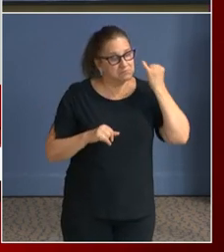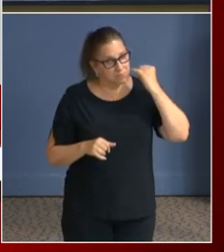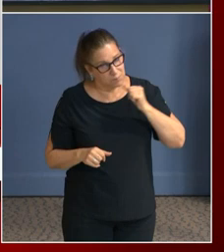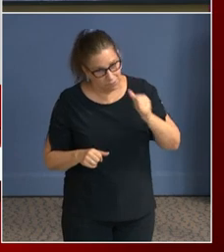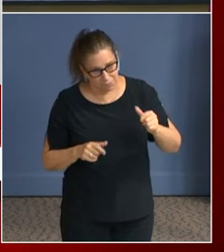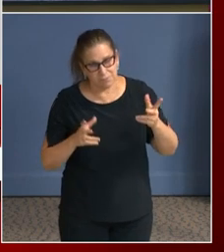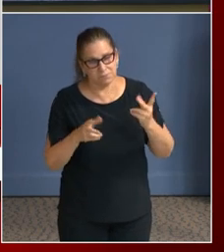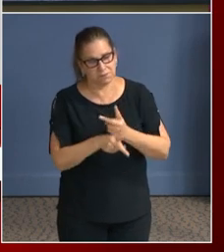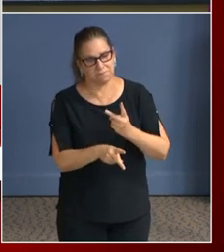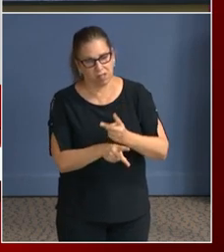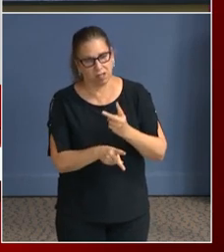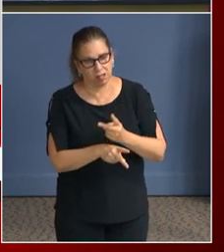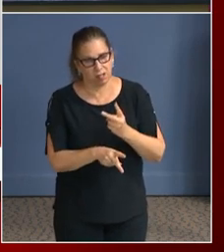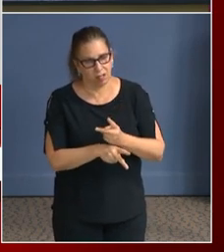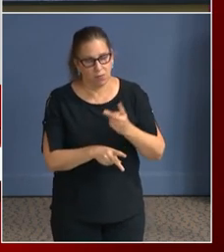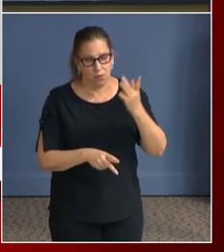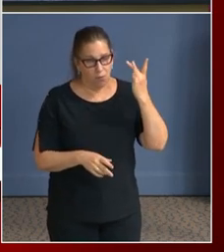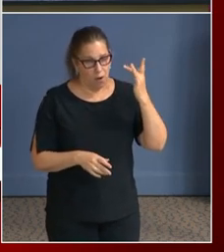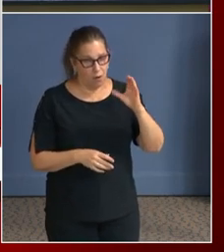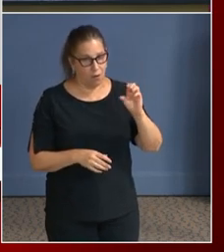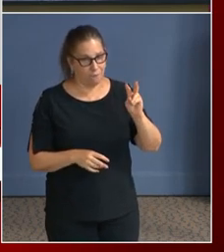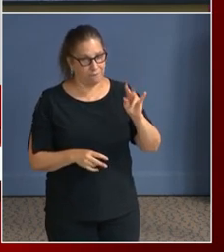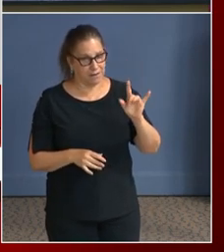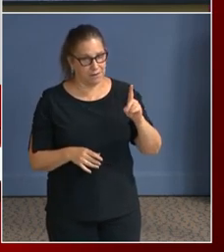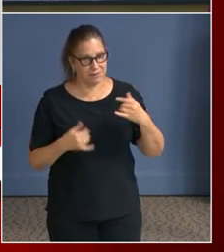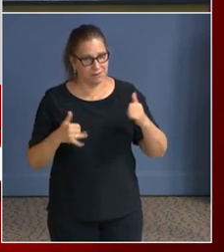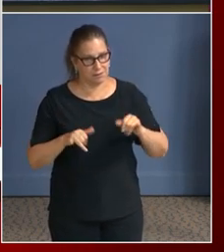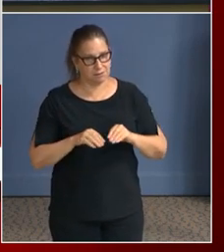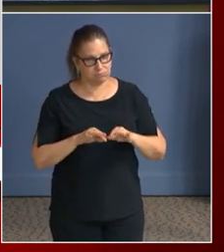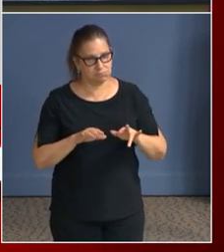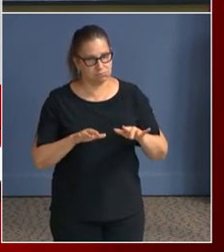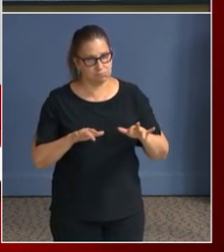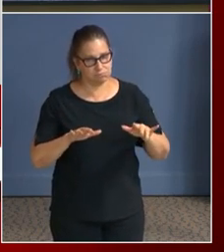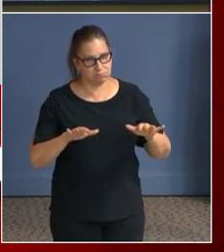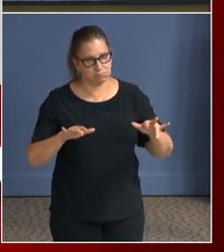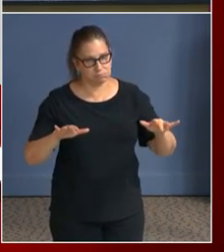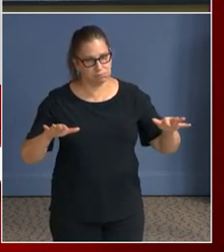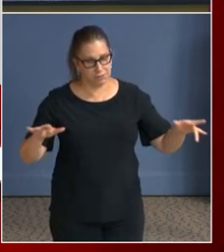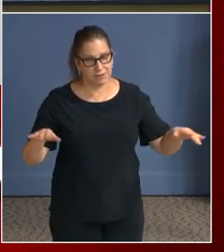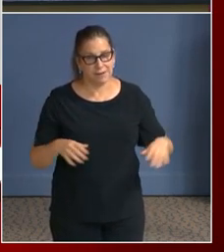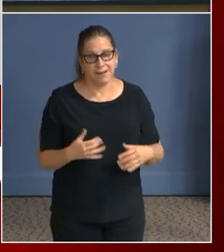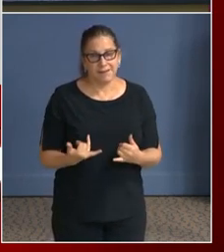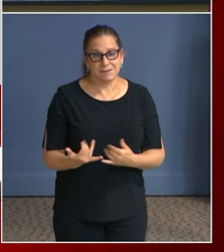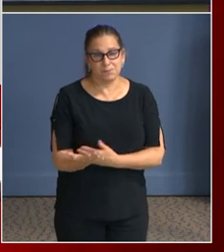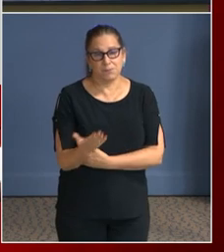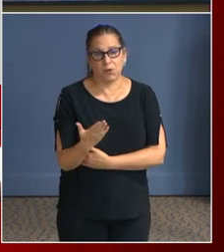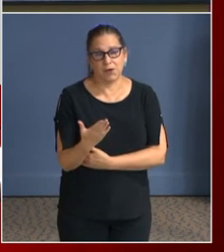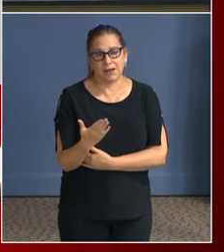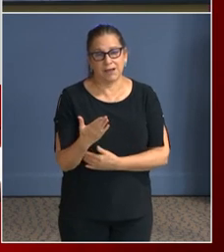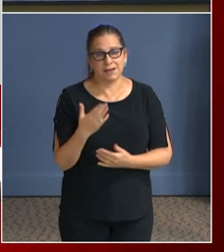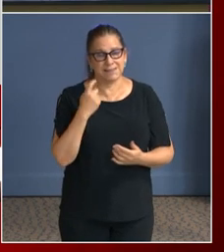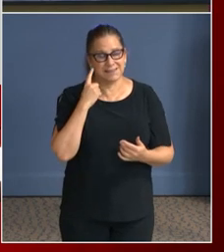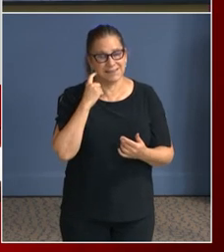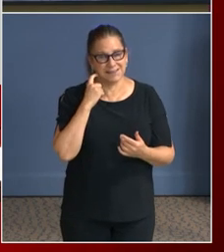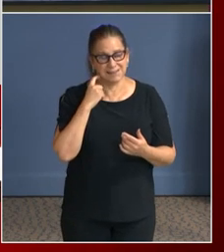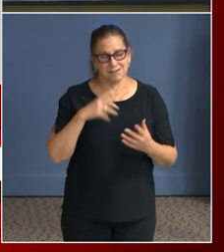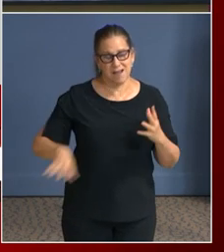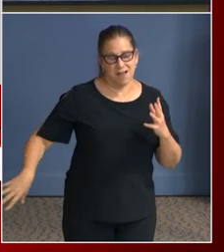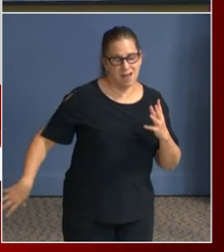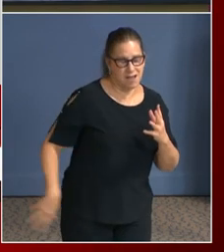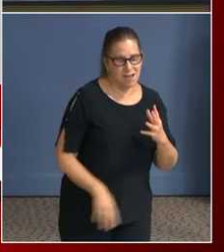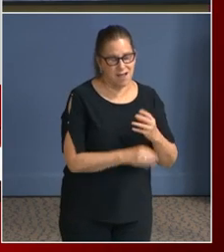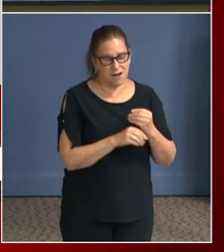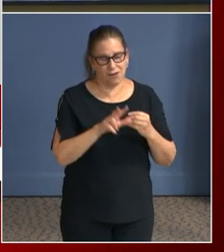community and poses a threat to Washingtonians. This morning, we announced 38 additional cases